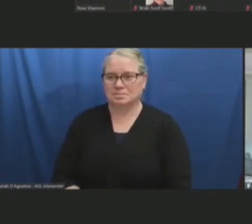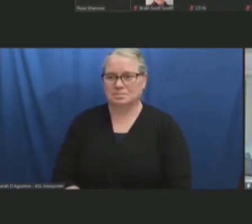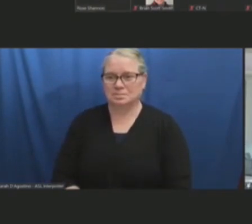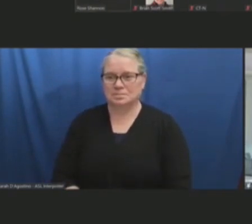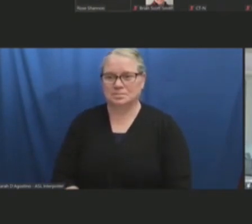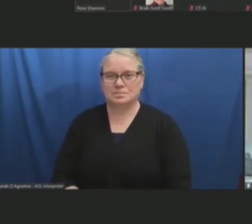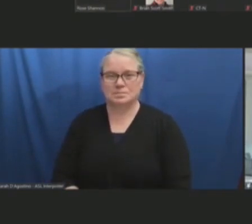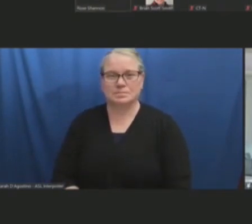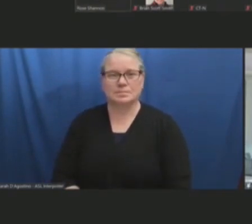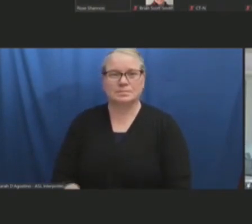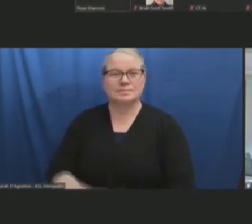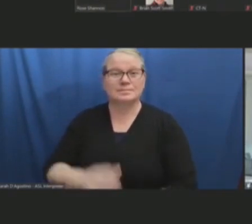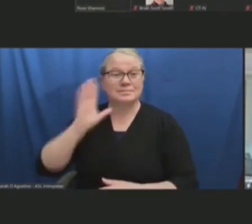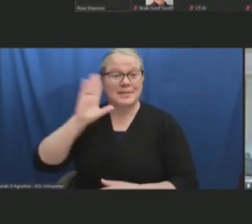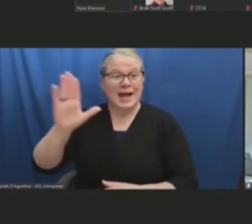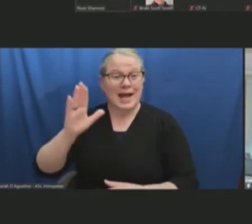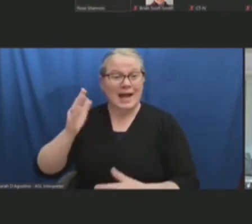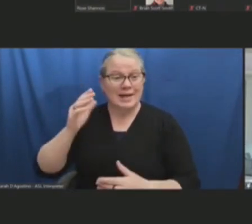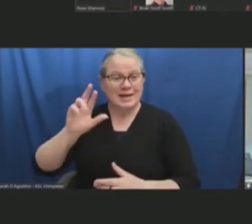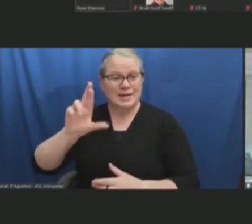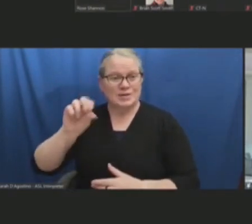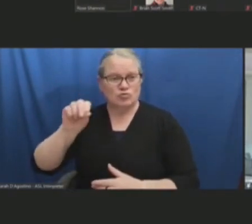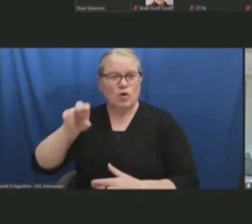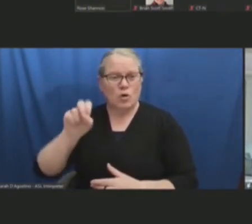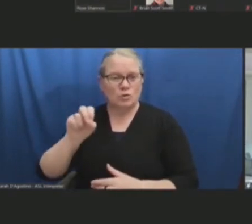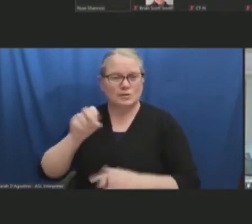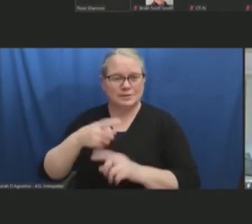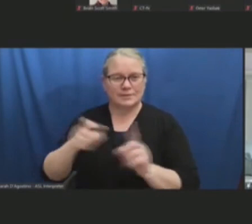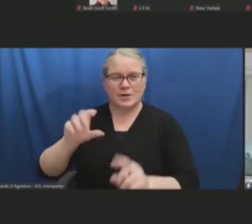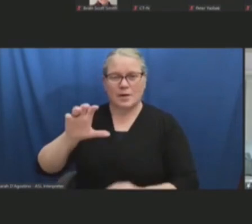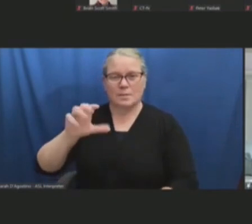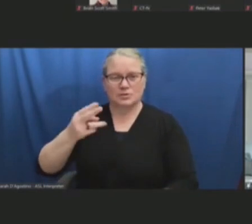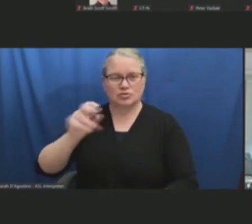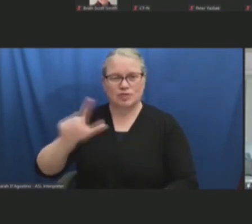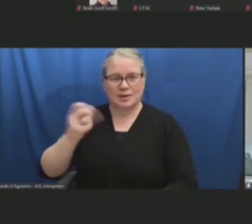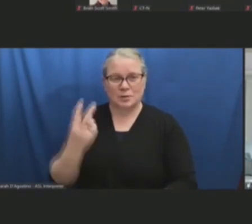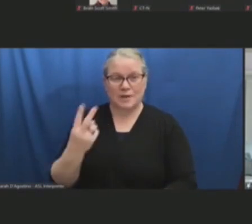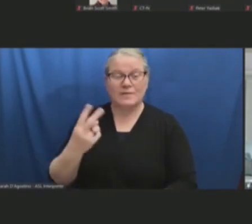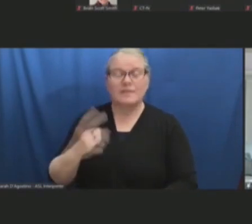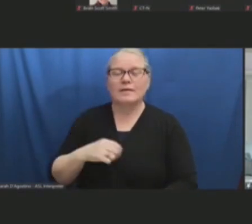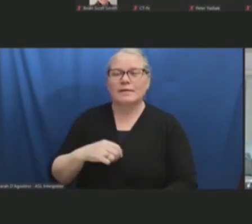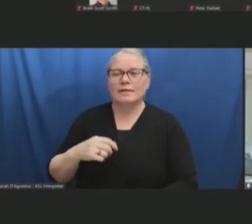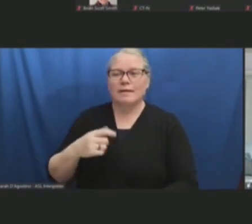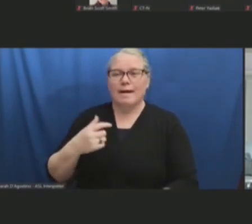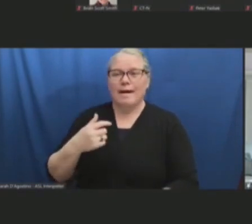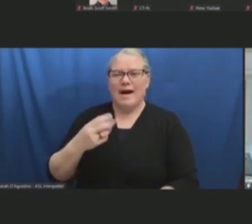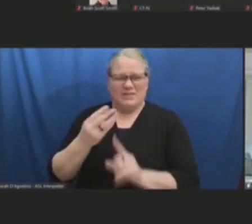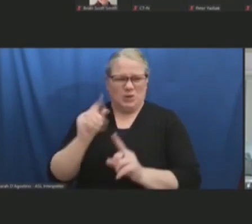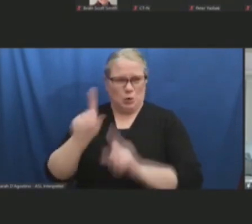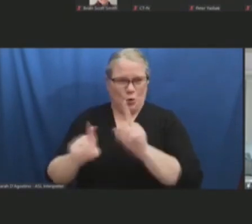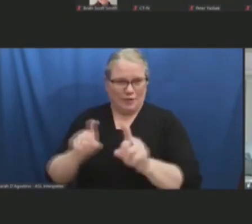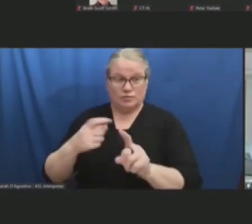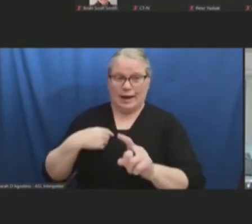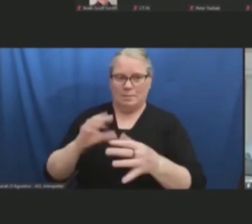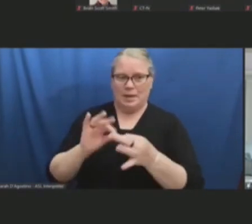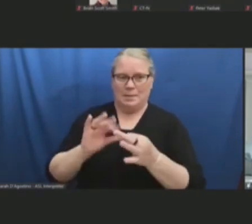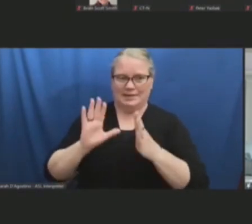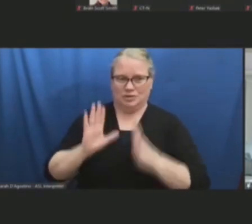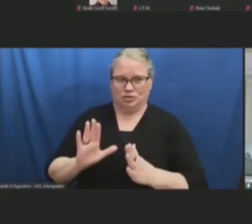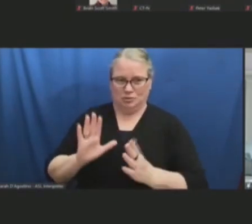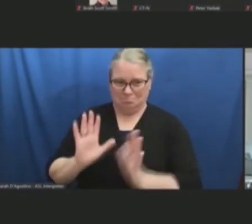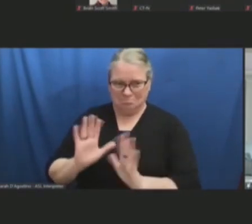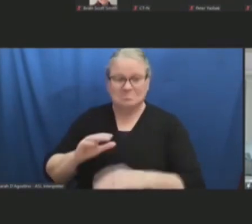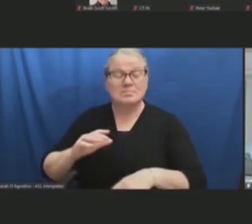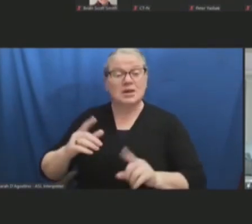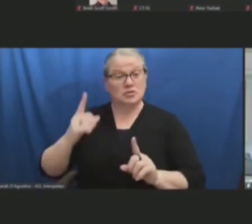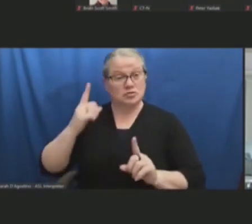Hi, Governor. It's Rose from News 12. I just have a few questions. I'm sorry. I'm just the messenger. First of all, do you think Bob Stefanowski will